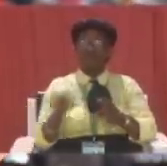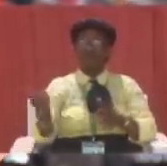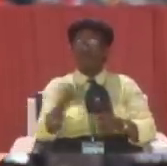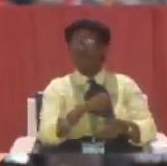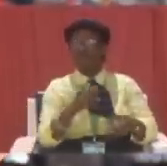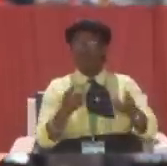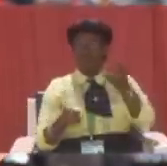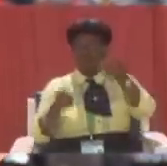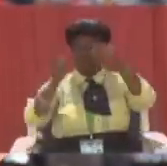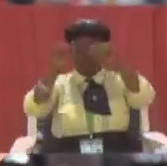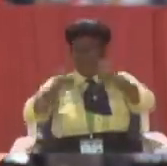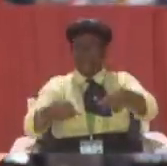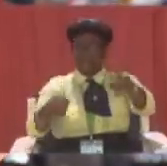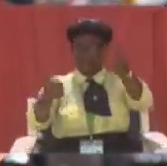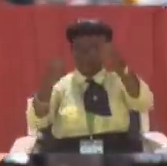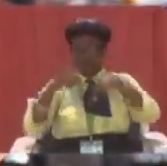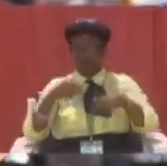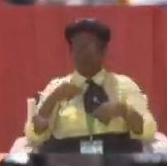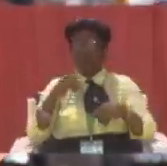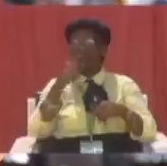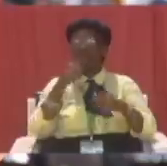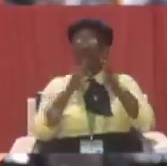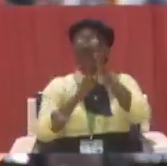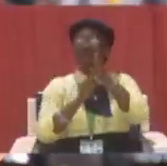pray for the barren,